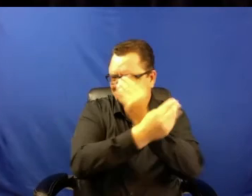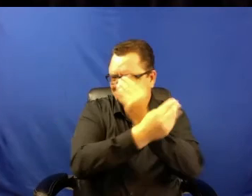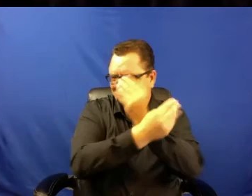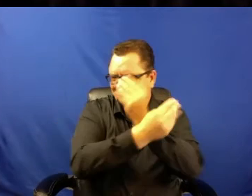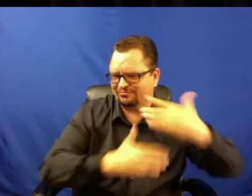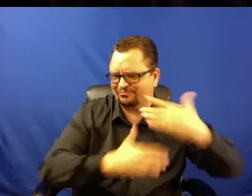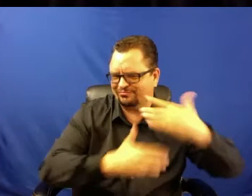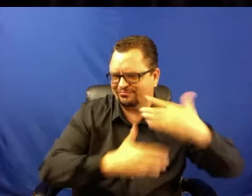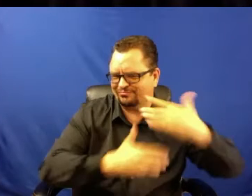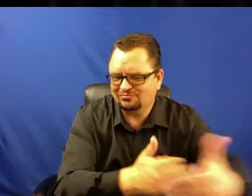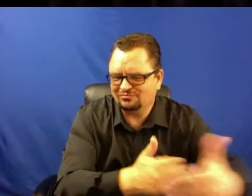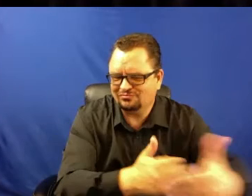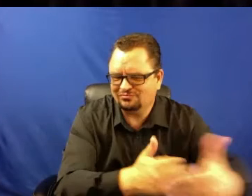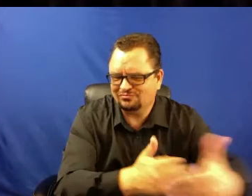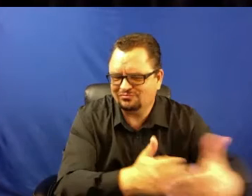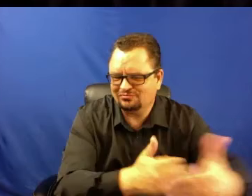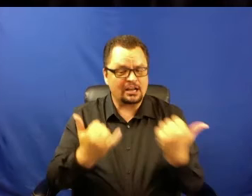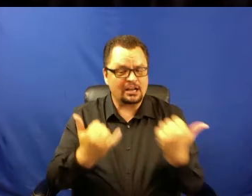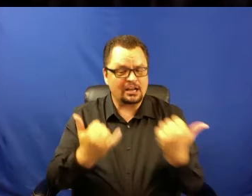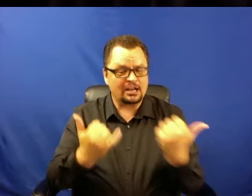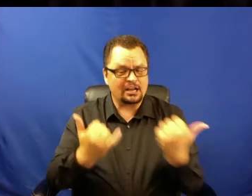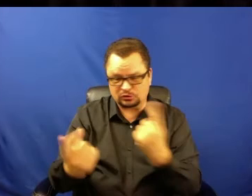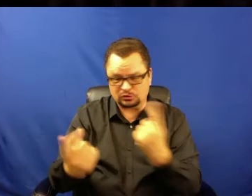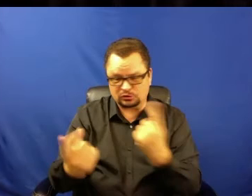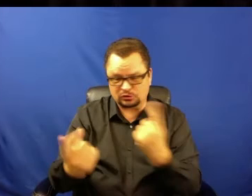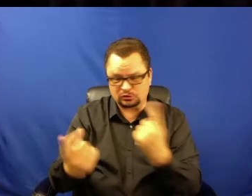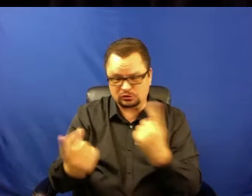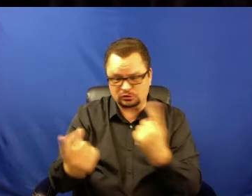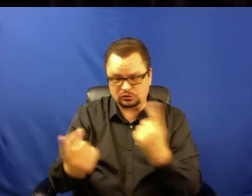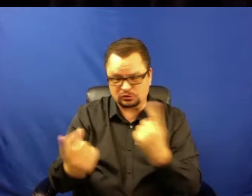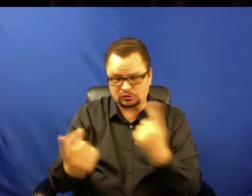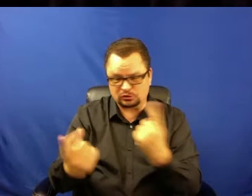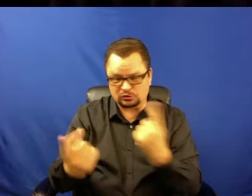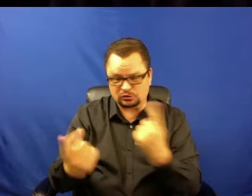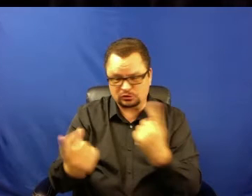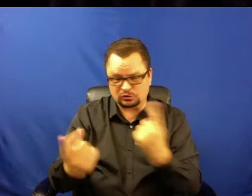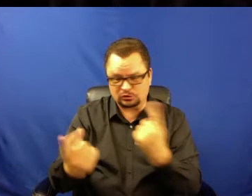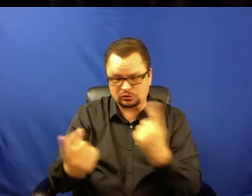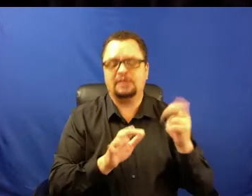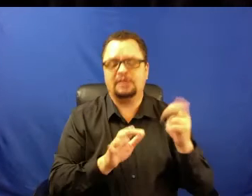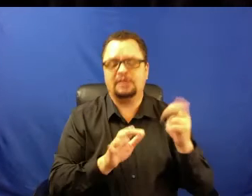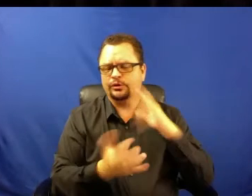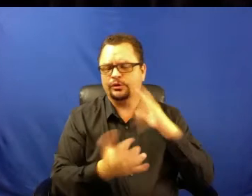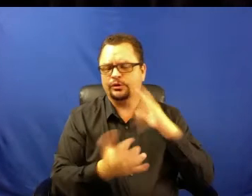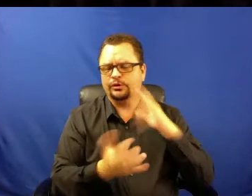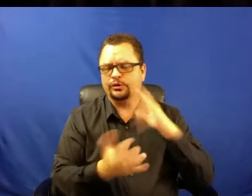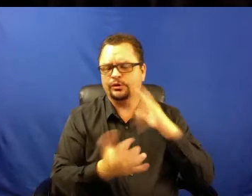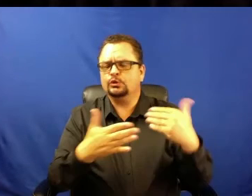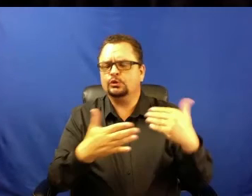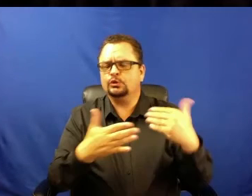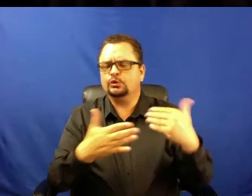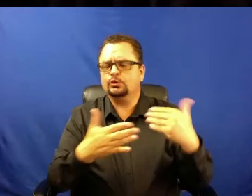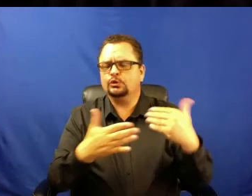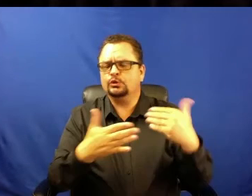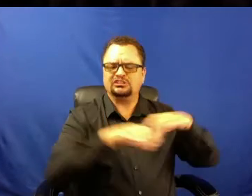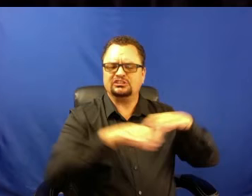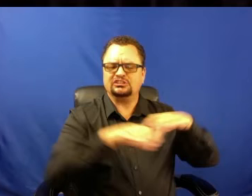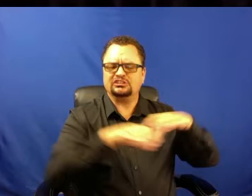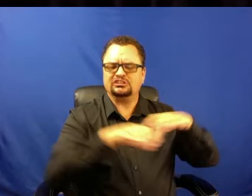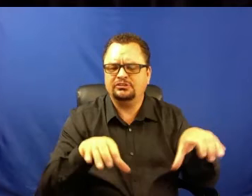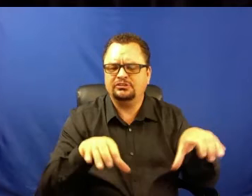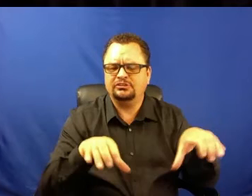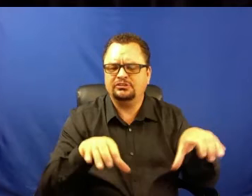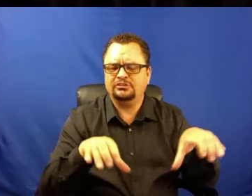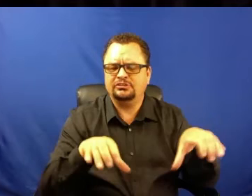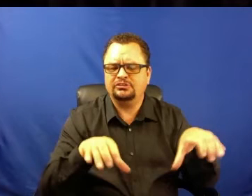into new preventative actions that our community is taking, and then we'll go into general data updates,